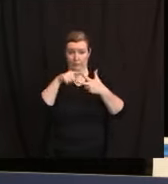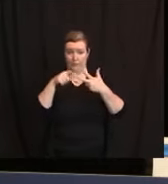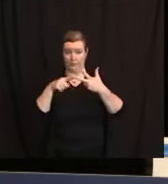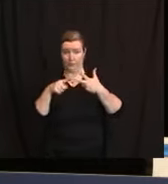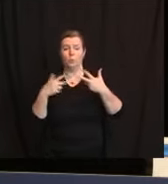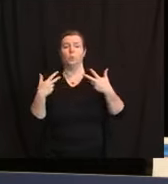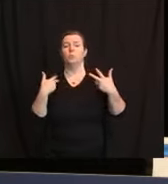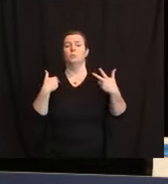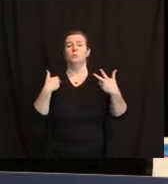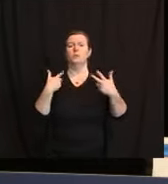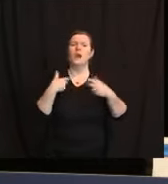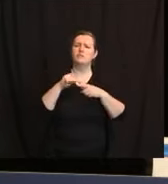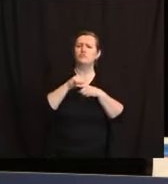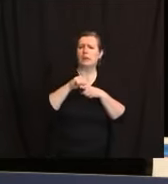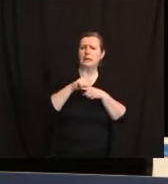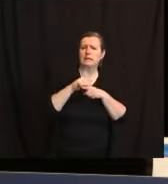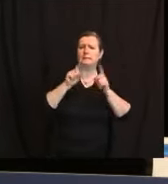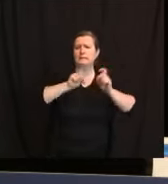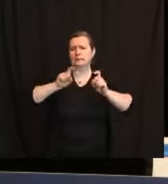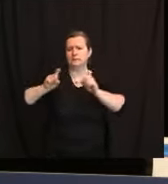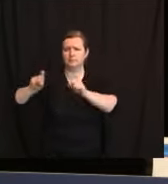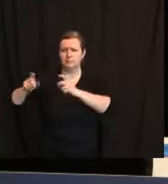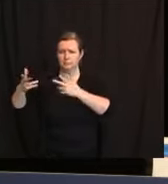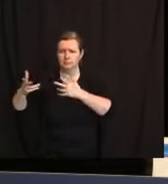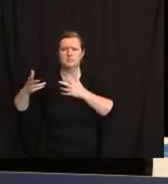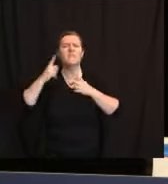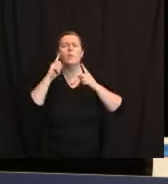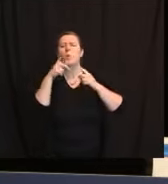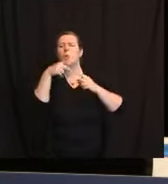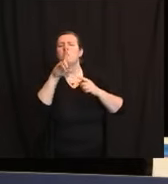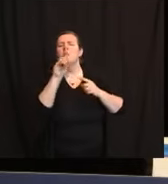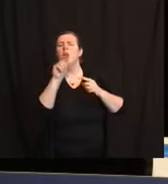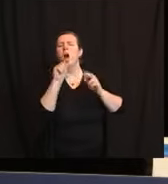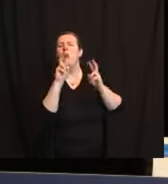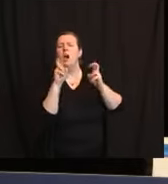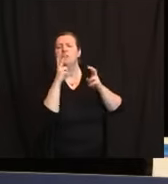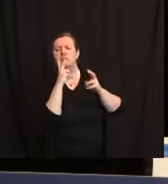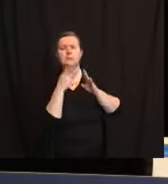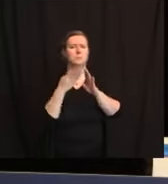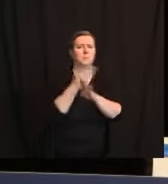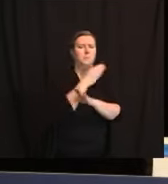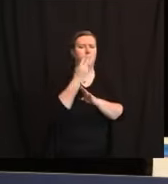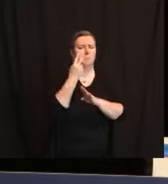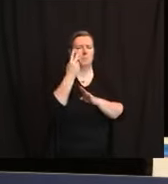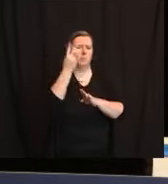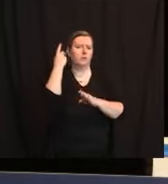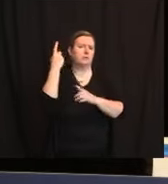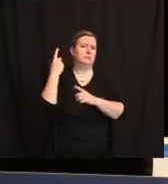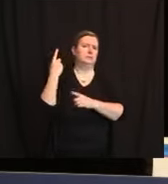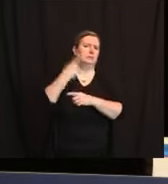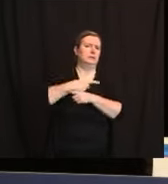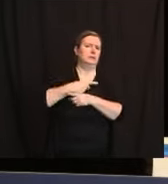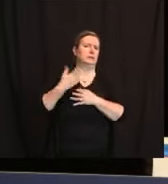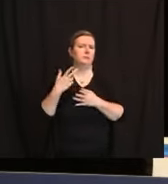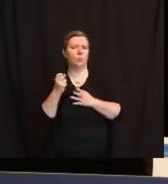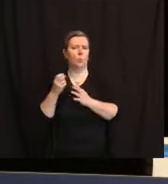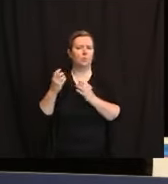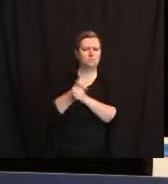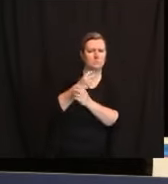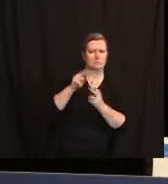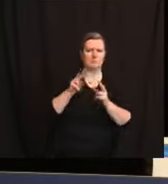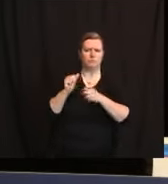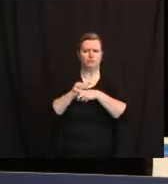because it's better to do it this week than we figure Memorial Day weekend, the traditional kickoff to the summer season. And we'll be able to